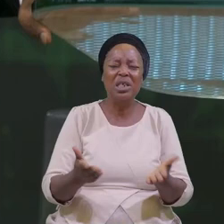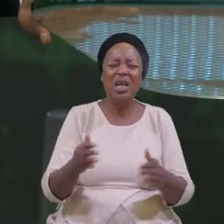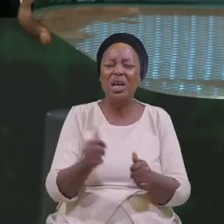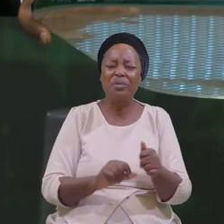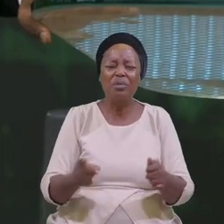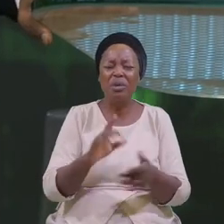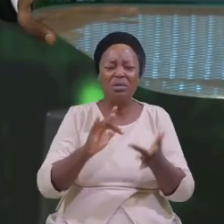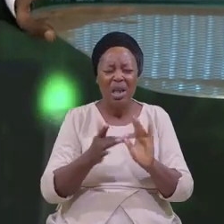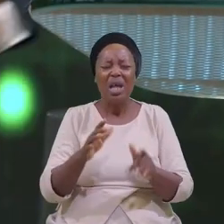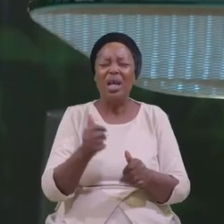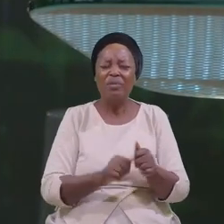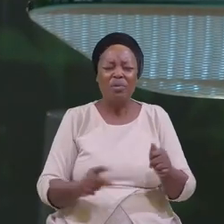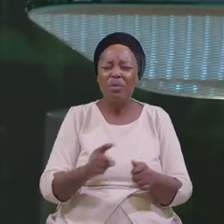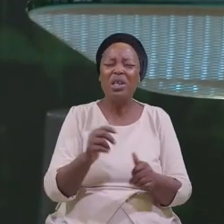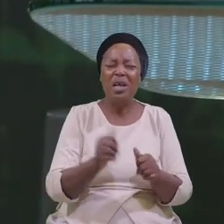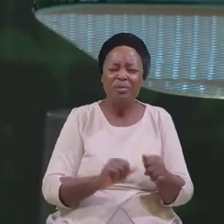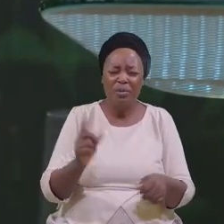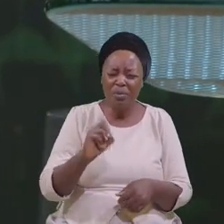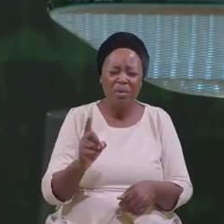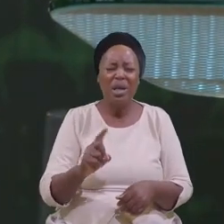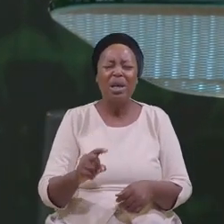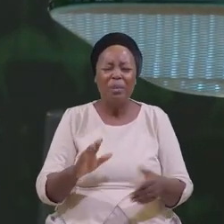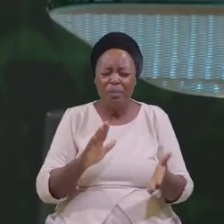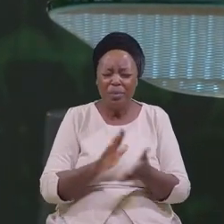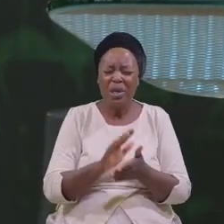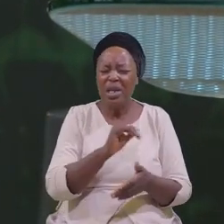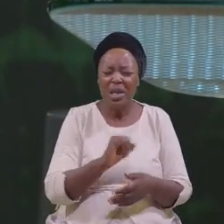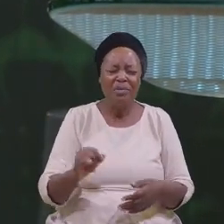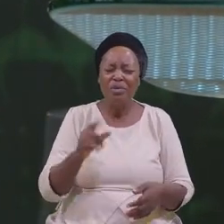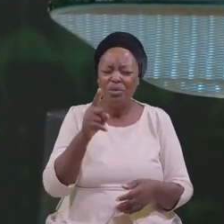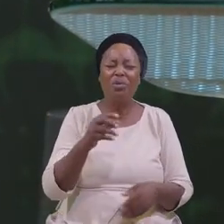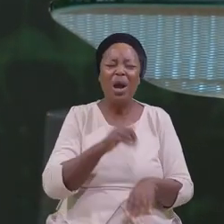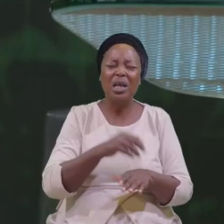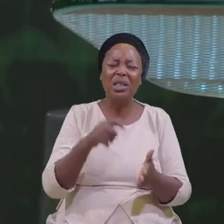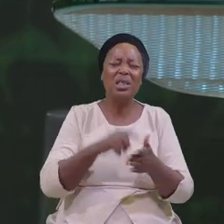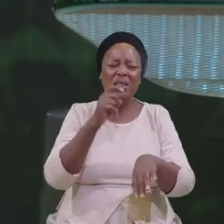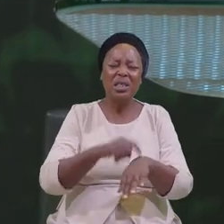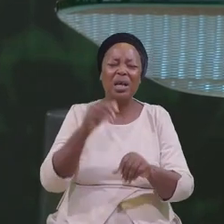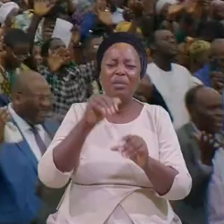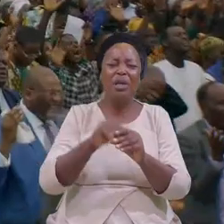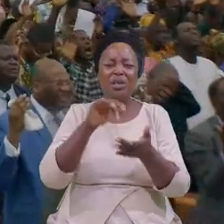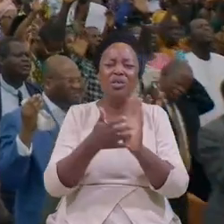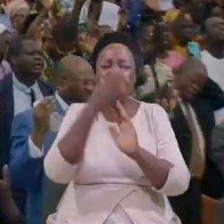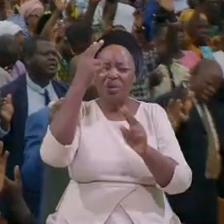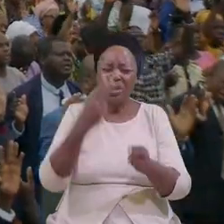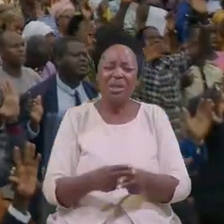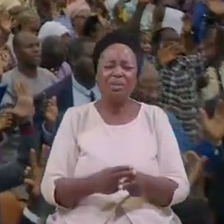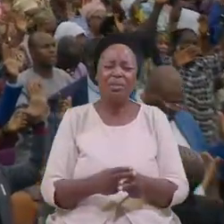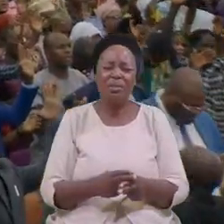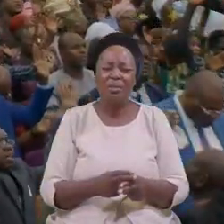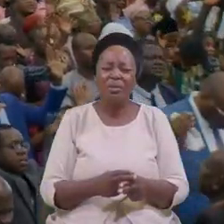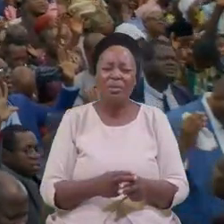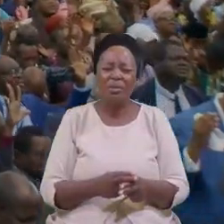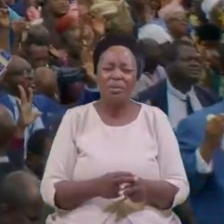everyone online, everyone everywhere, believing you at this time in Jesus' name.